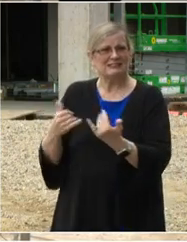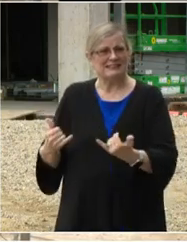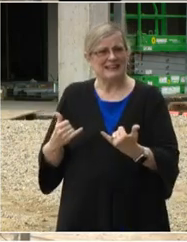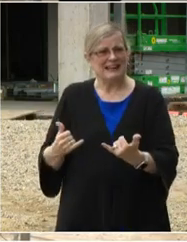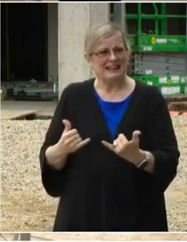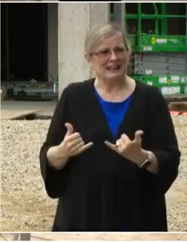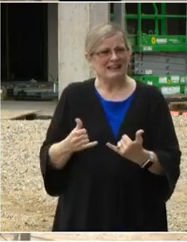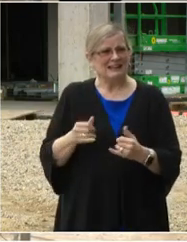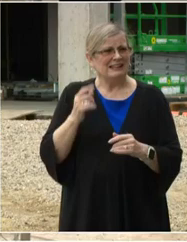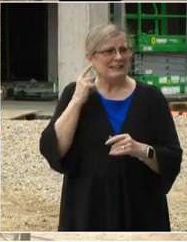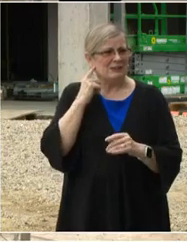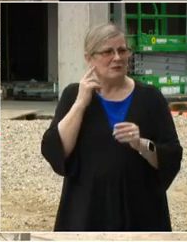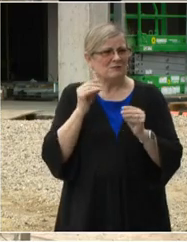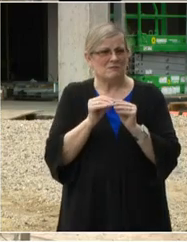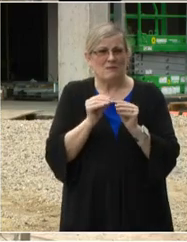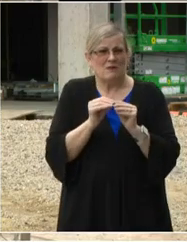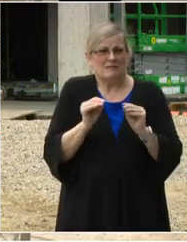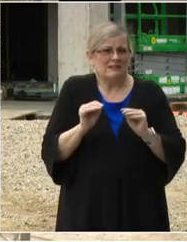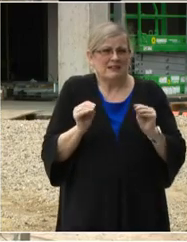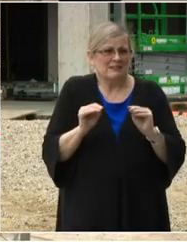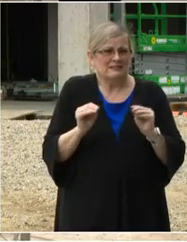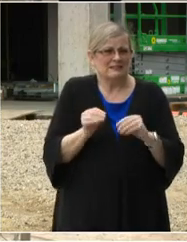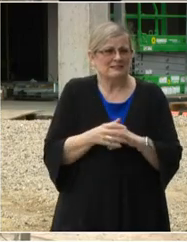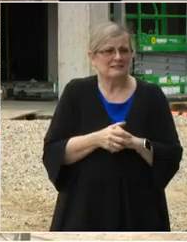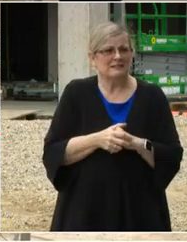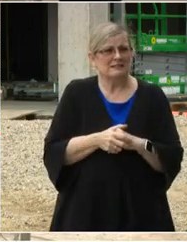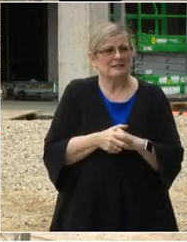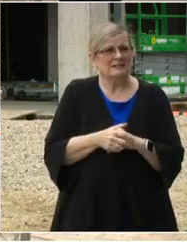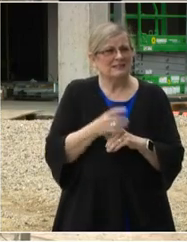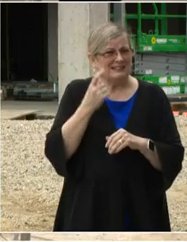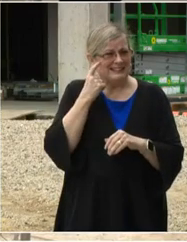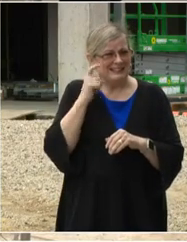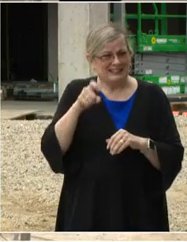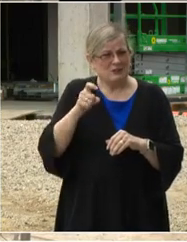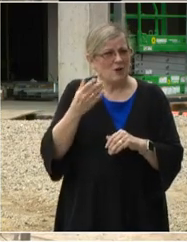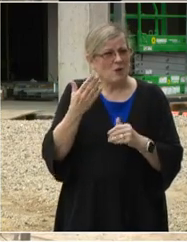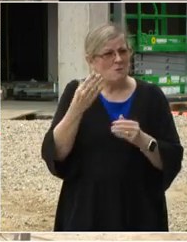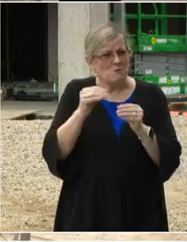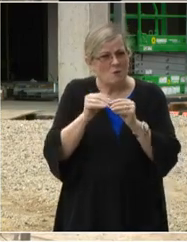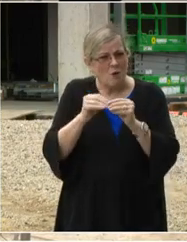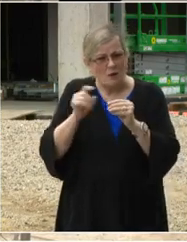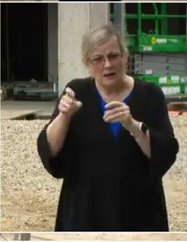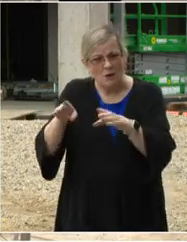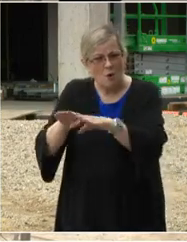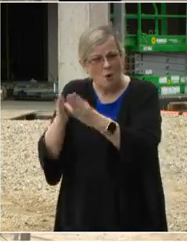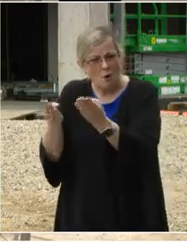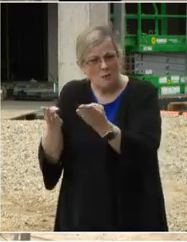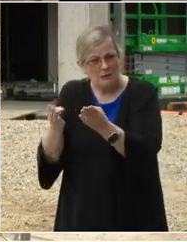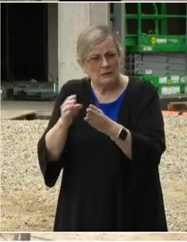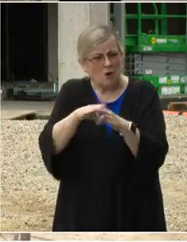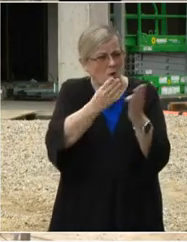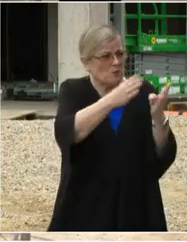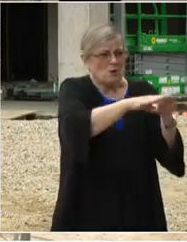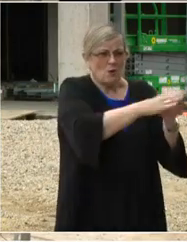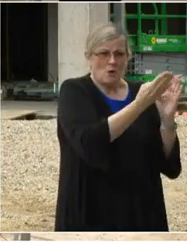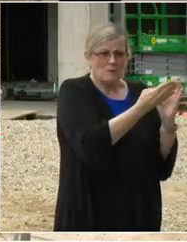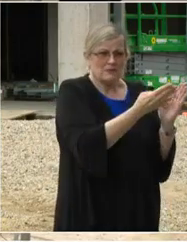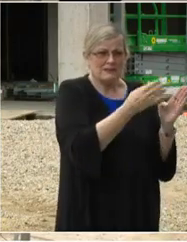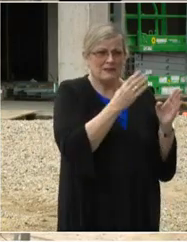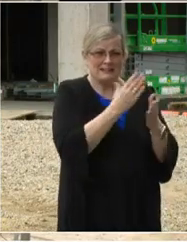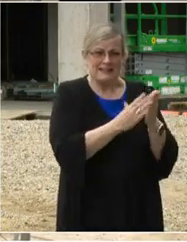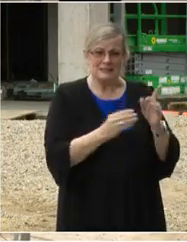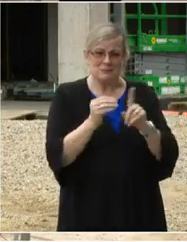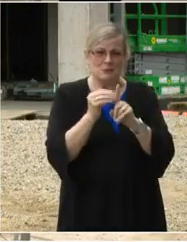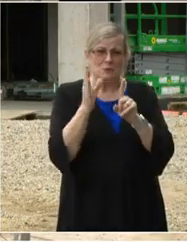what's important to know is as things open, your exposure, if you're unvaccinated, is just so